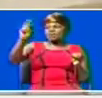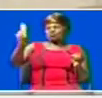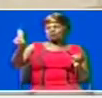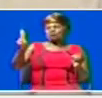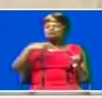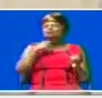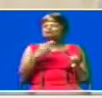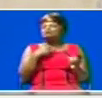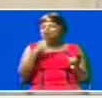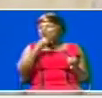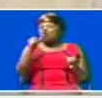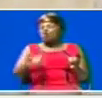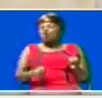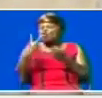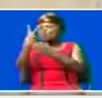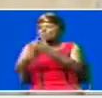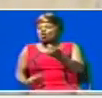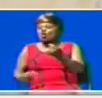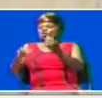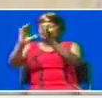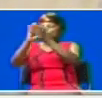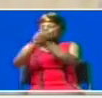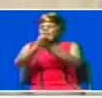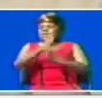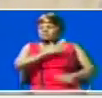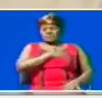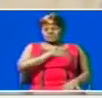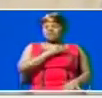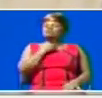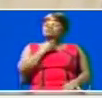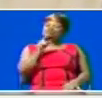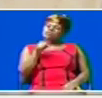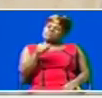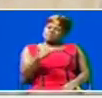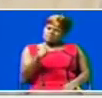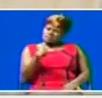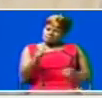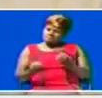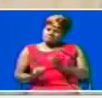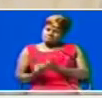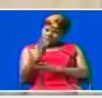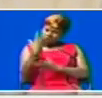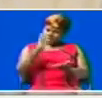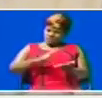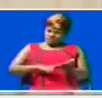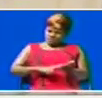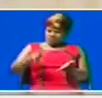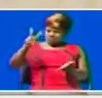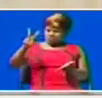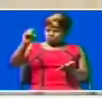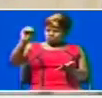Union, is older than both Jubilee and NASA. This union was registered in